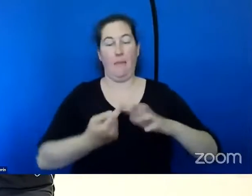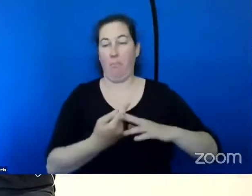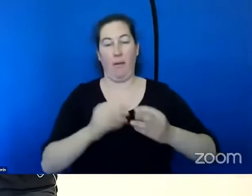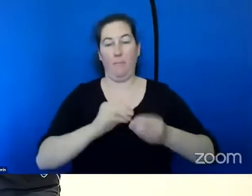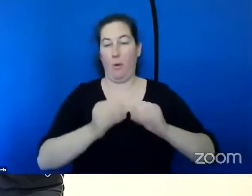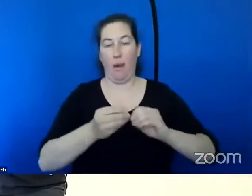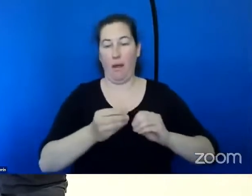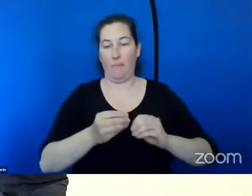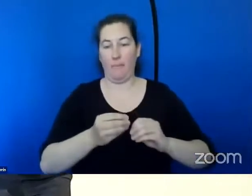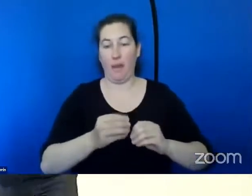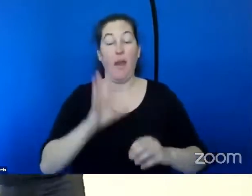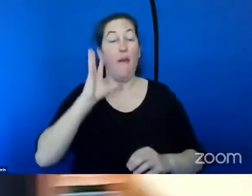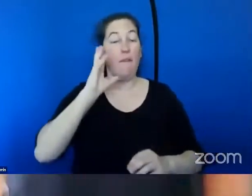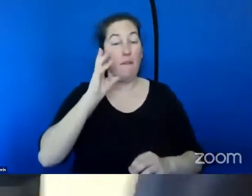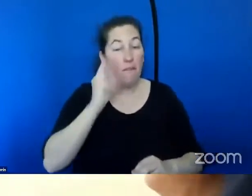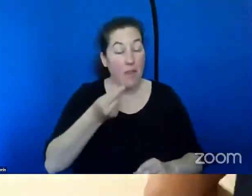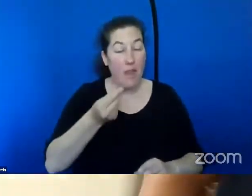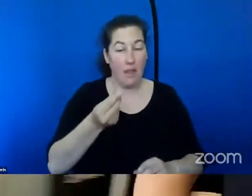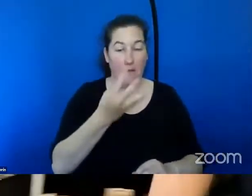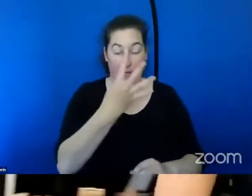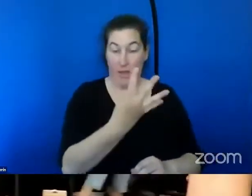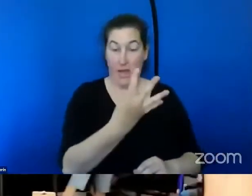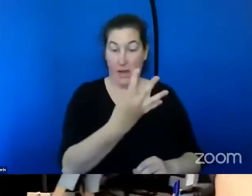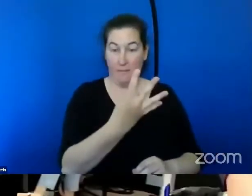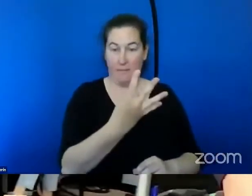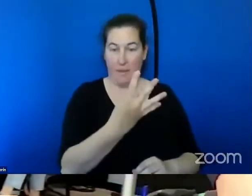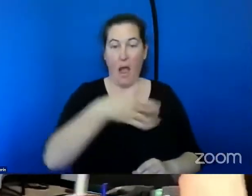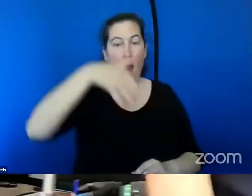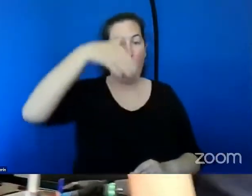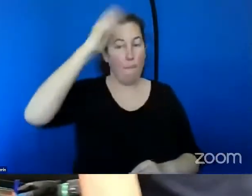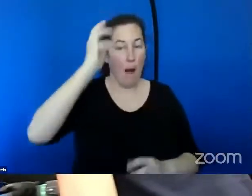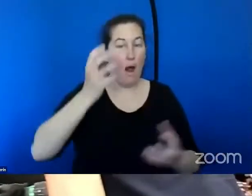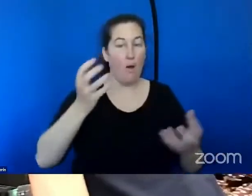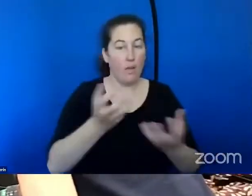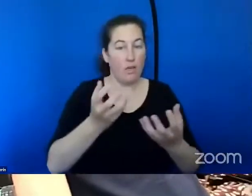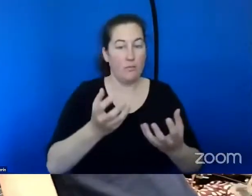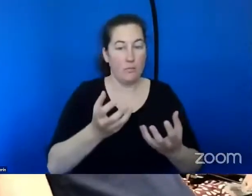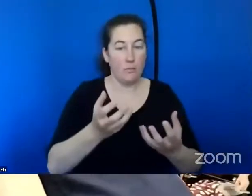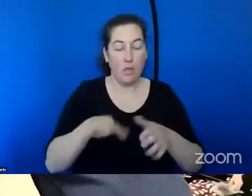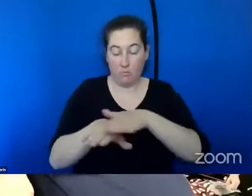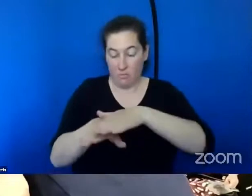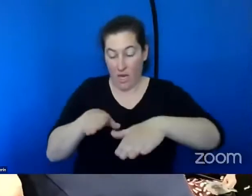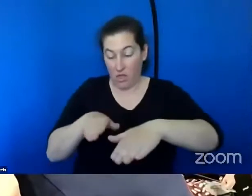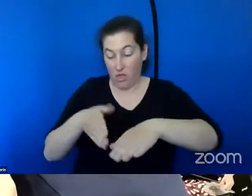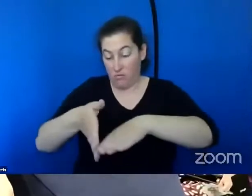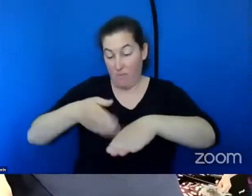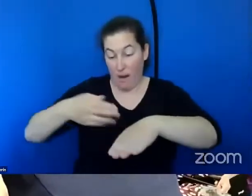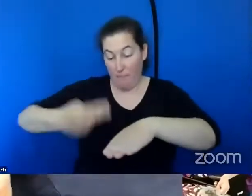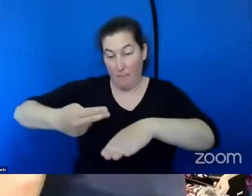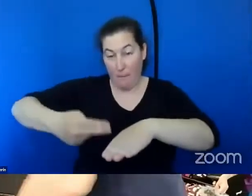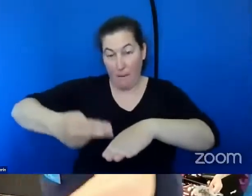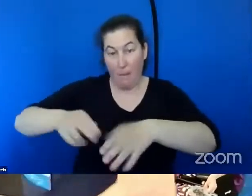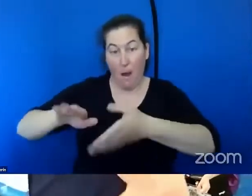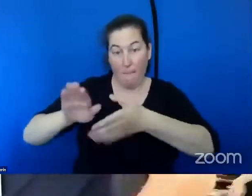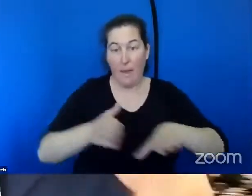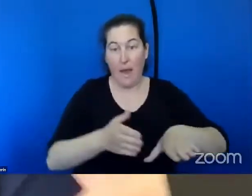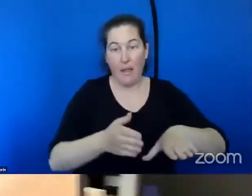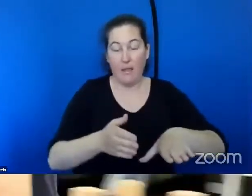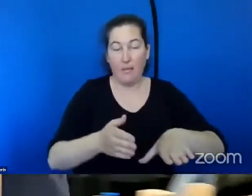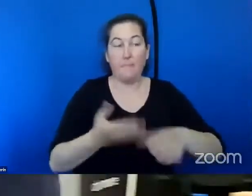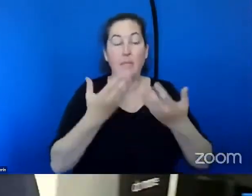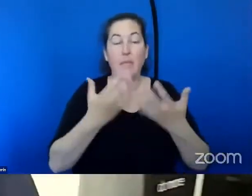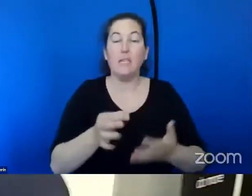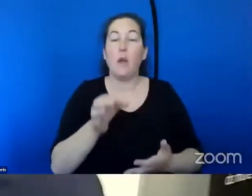They can do that even more than with a natural hand. 1:43 on the clock. So he's a minute now off his